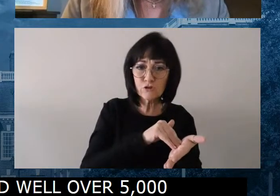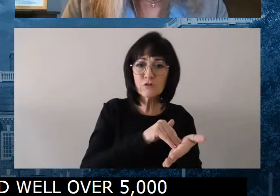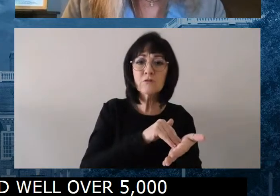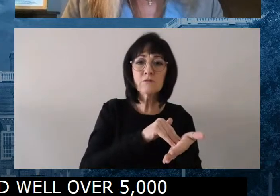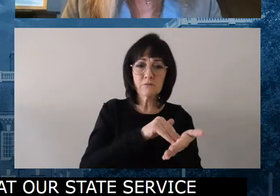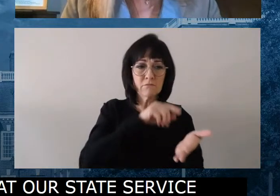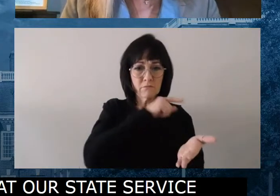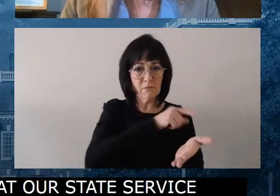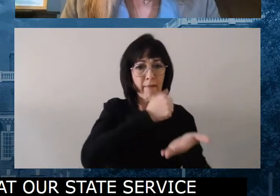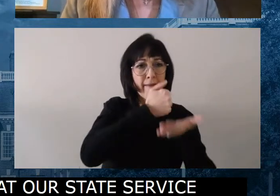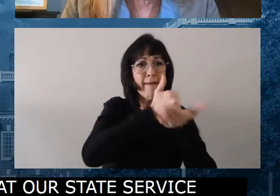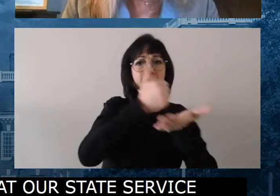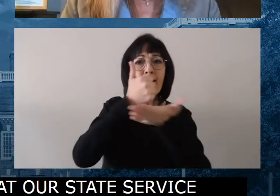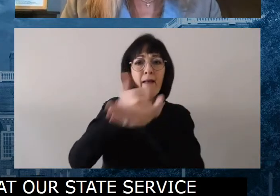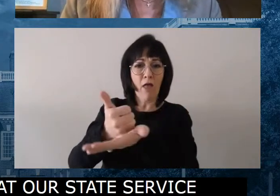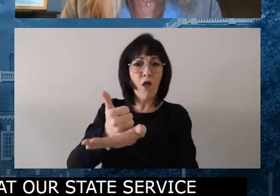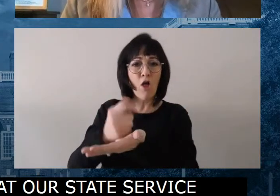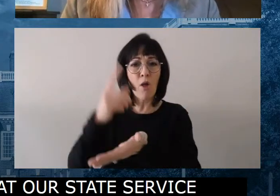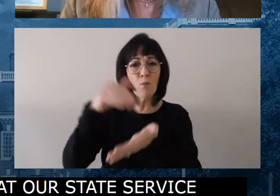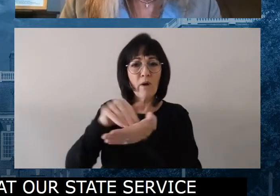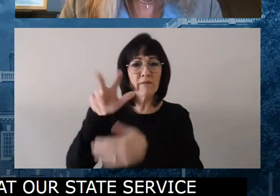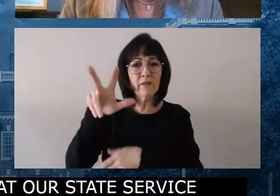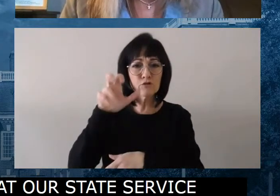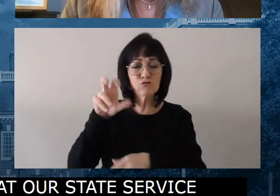1,300 people, and in our DPH clinics,